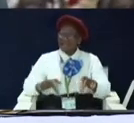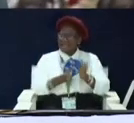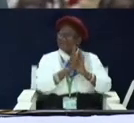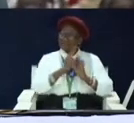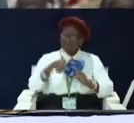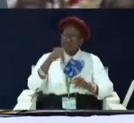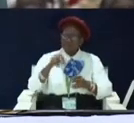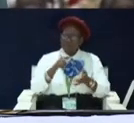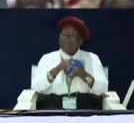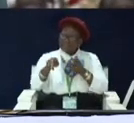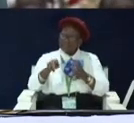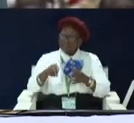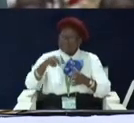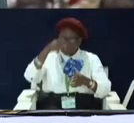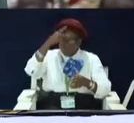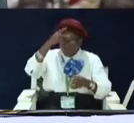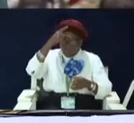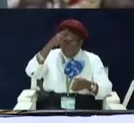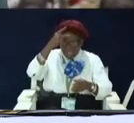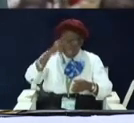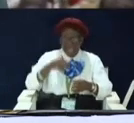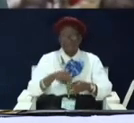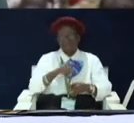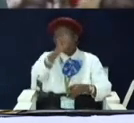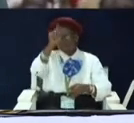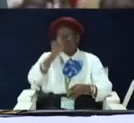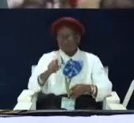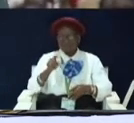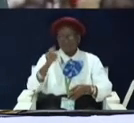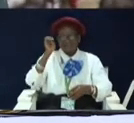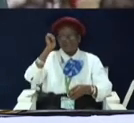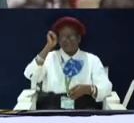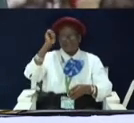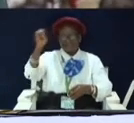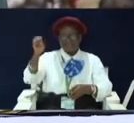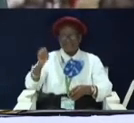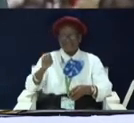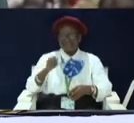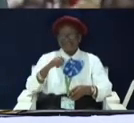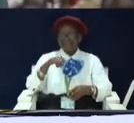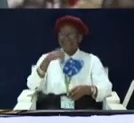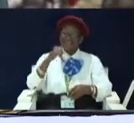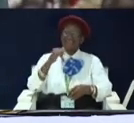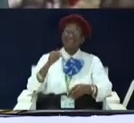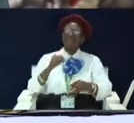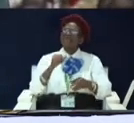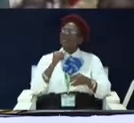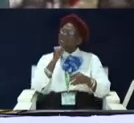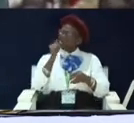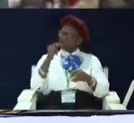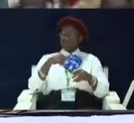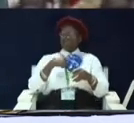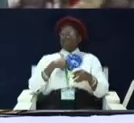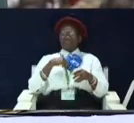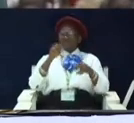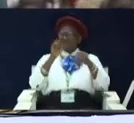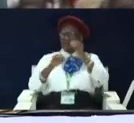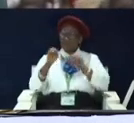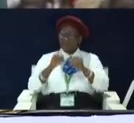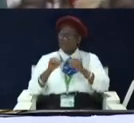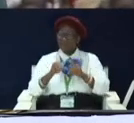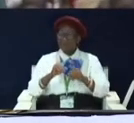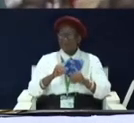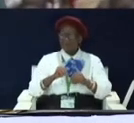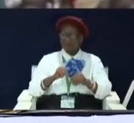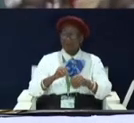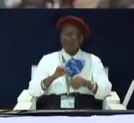Wọ́n wá béèrè lọ́wọ́ rẹ̀ pé ta ló pa Goliath? He said, no be me o. Ó ní kìí ṣe mi o. I'm